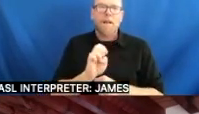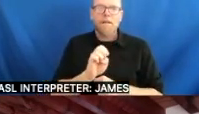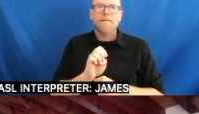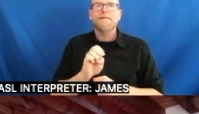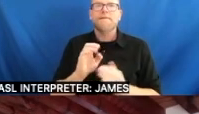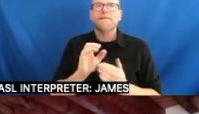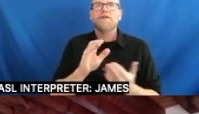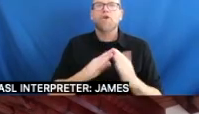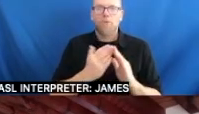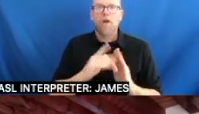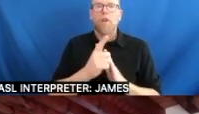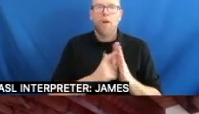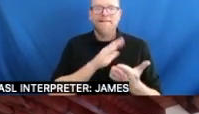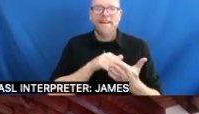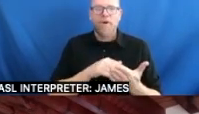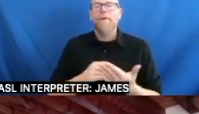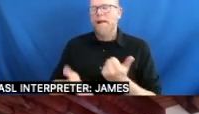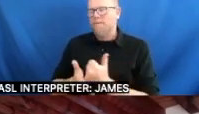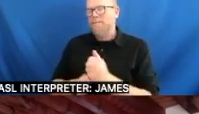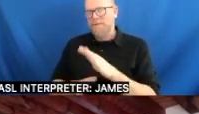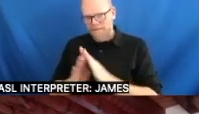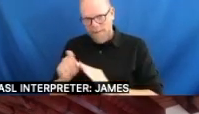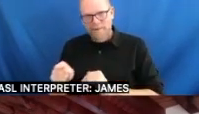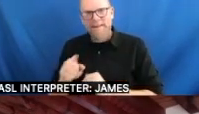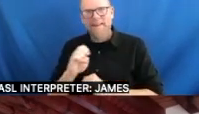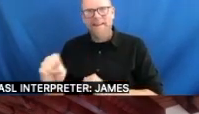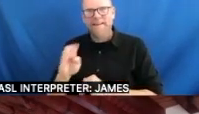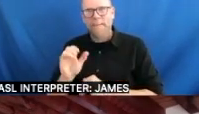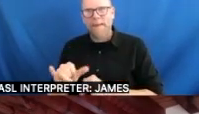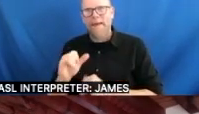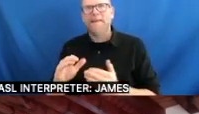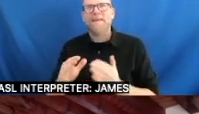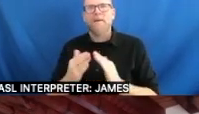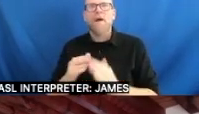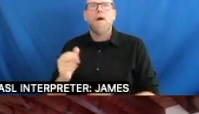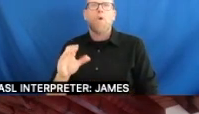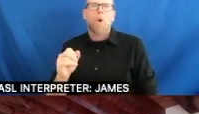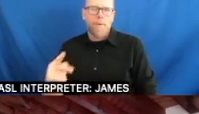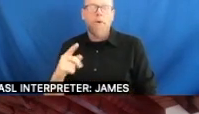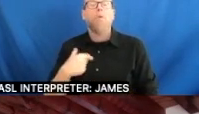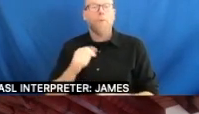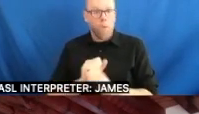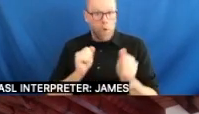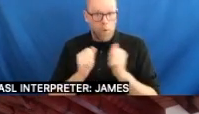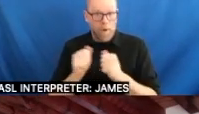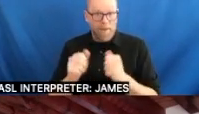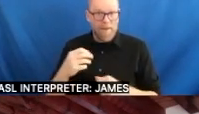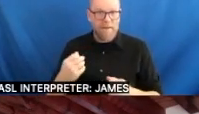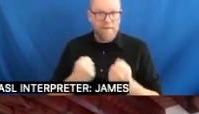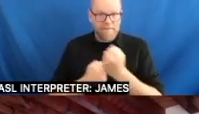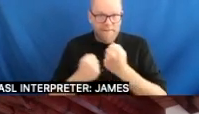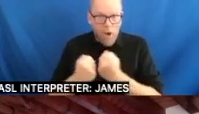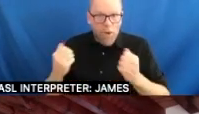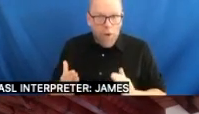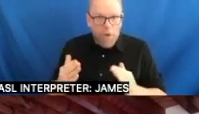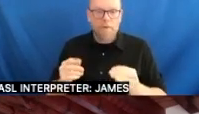in developing the East Bay Permanent Real Estate Cooperative. And we worked with the founders to make sure that investors didn't have